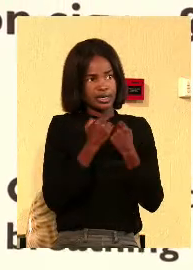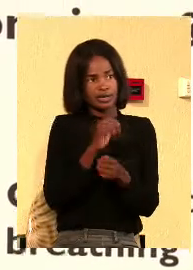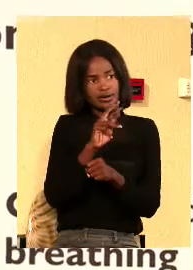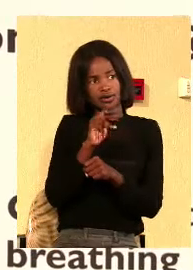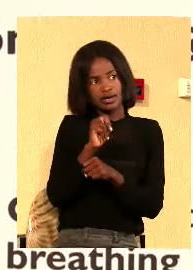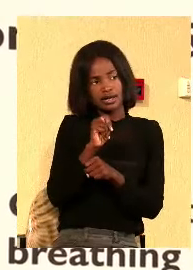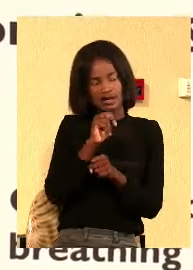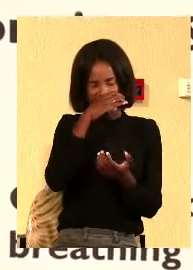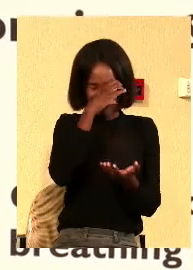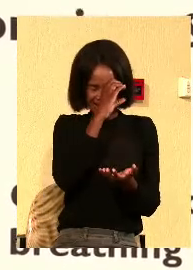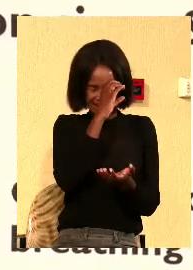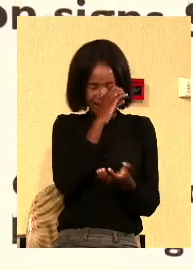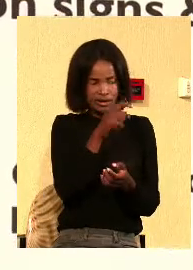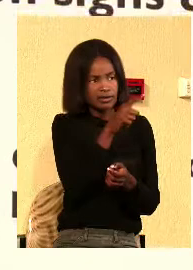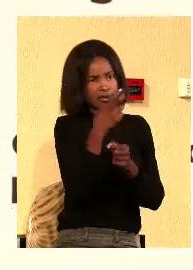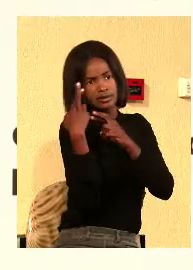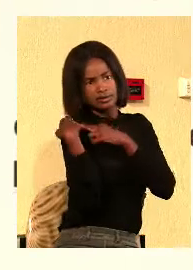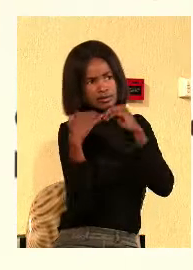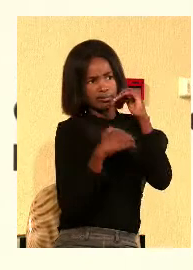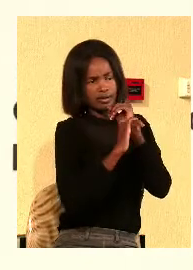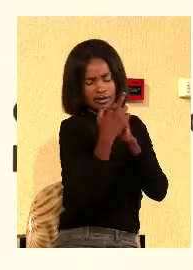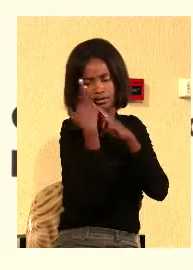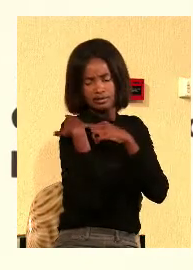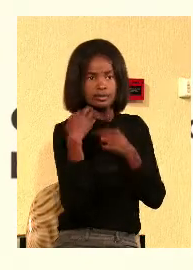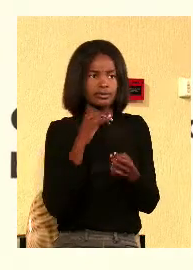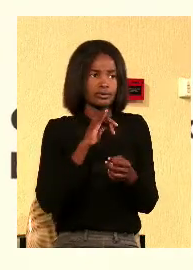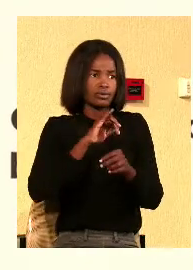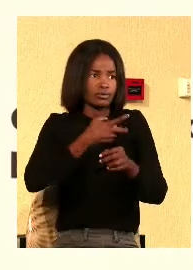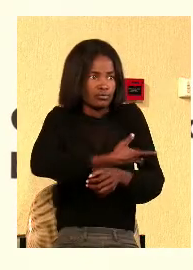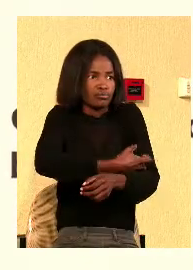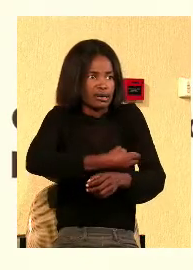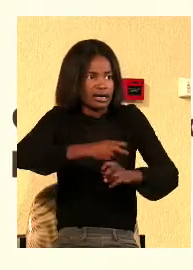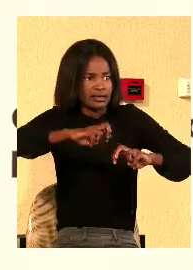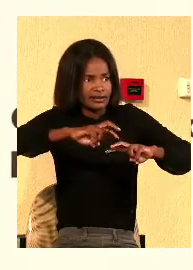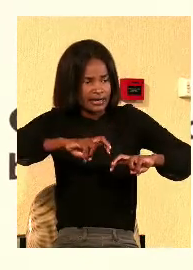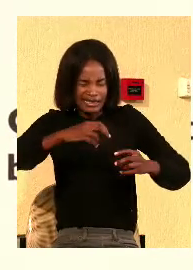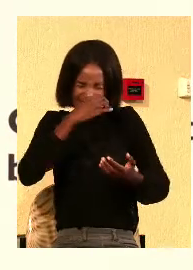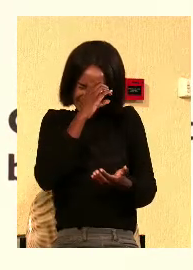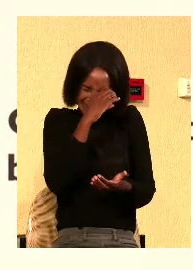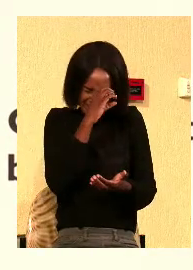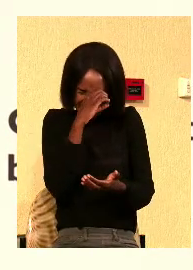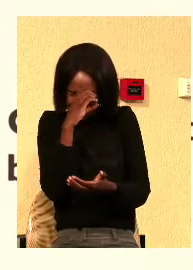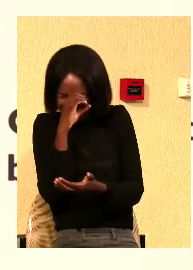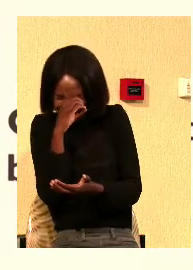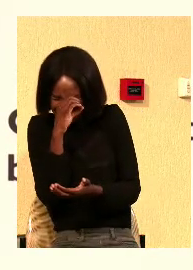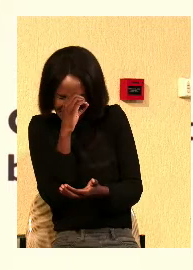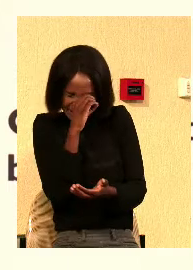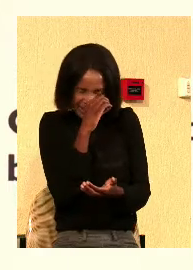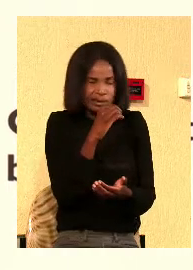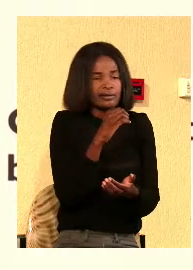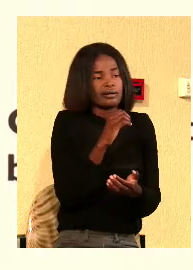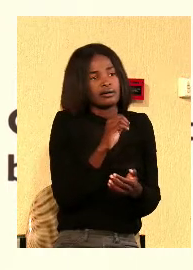testing in Namibia. So how is that going? Are you able to test? You've only